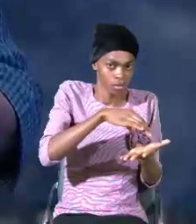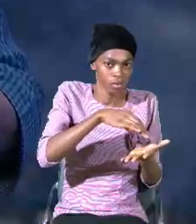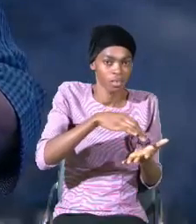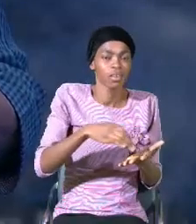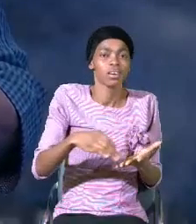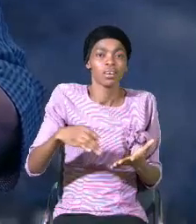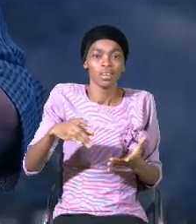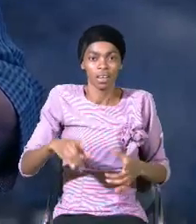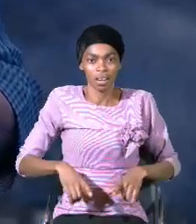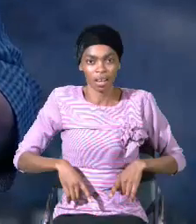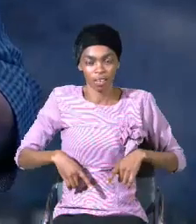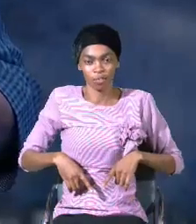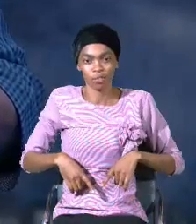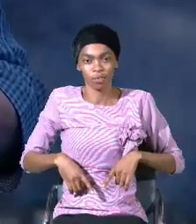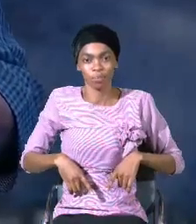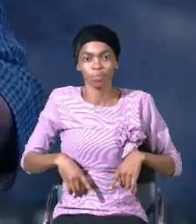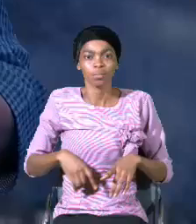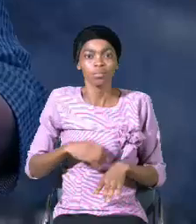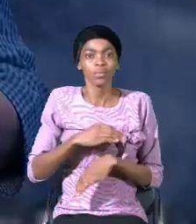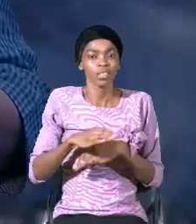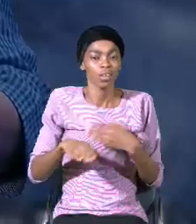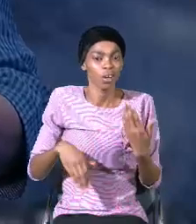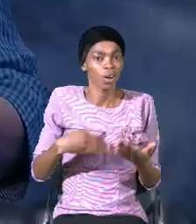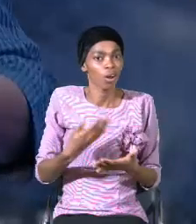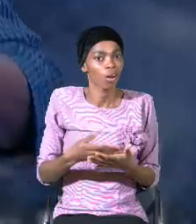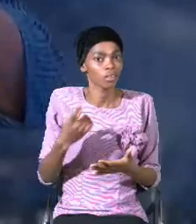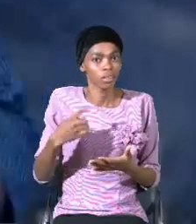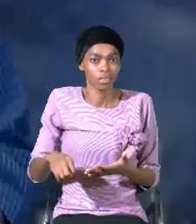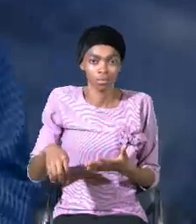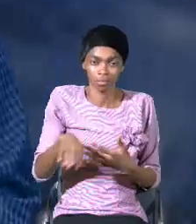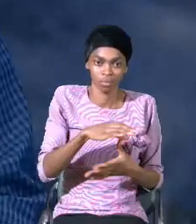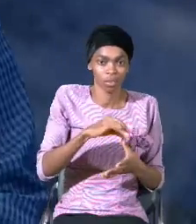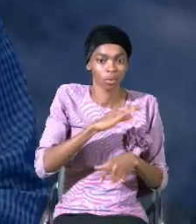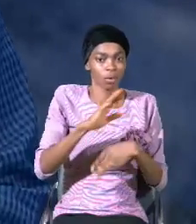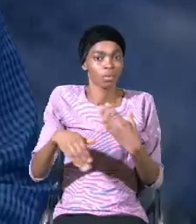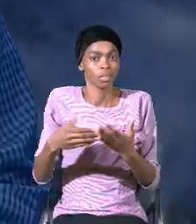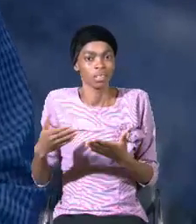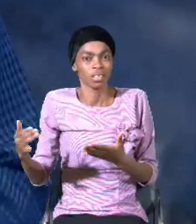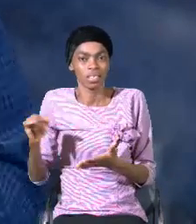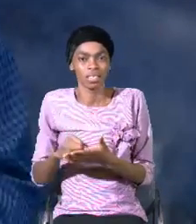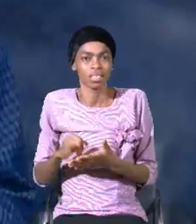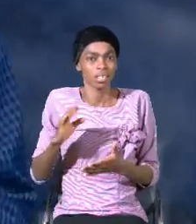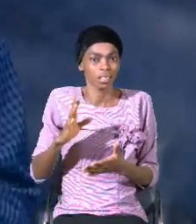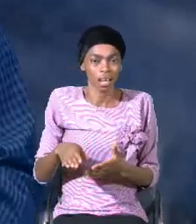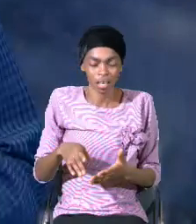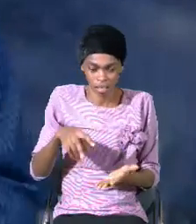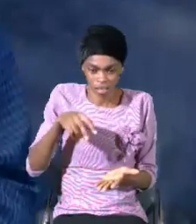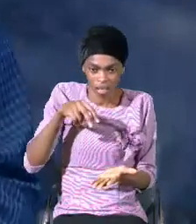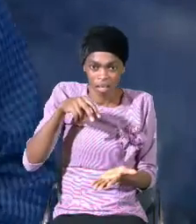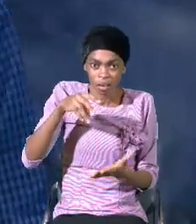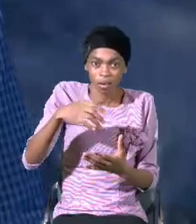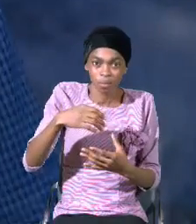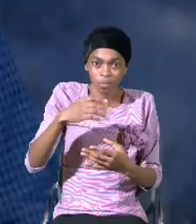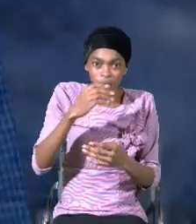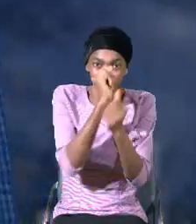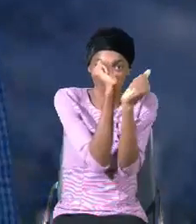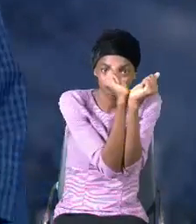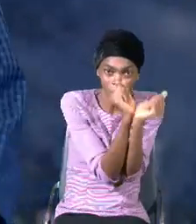pins, all the pegs, whatever it is that is driven into your feet, and you are static